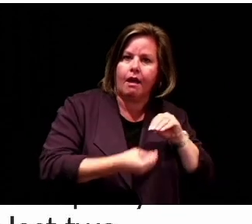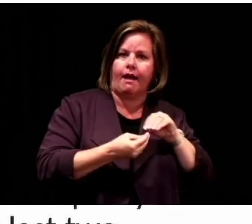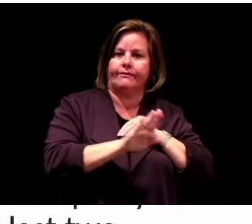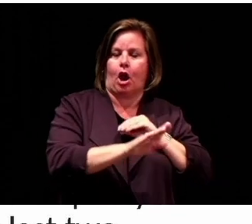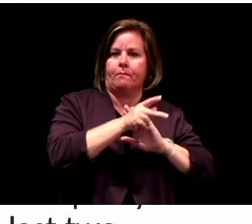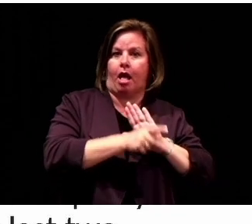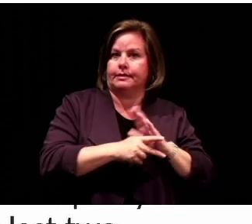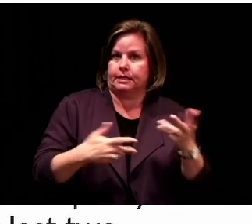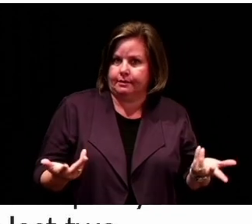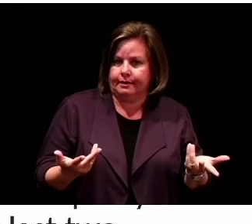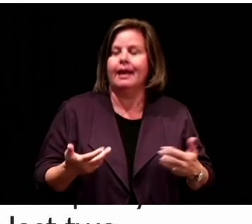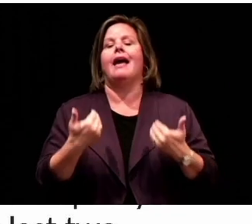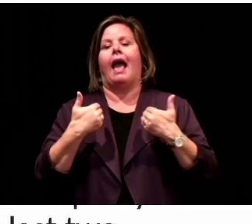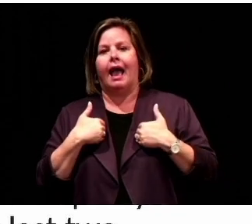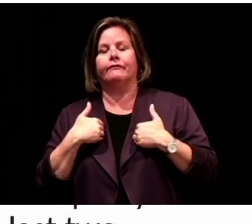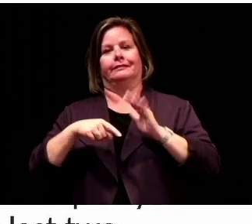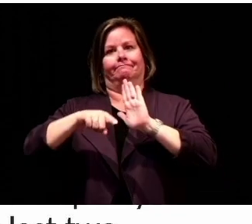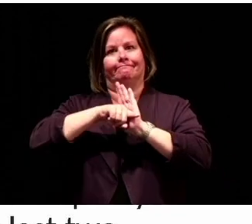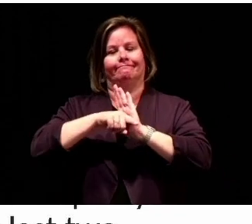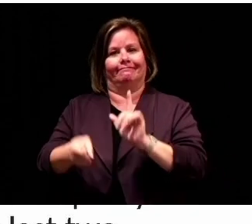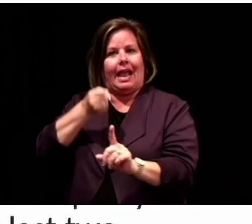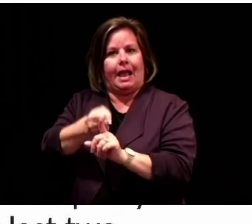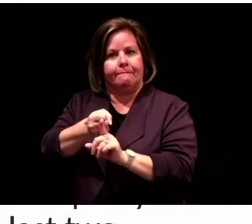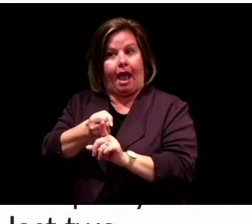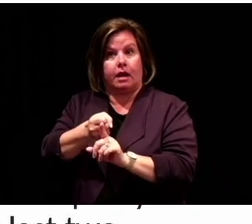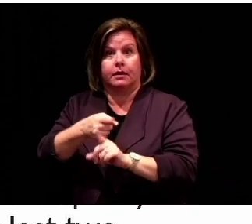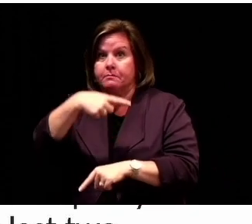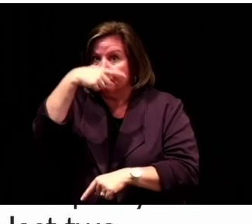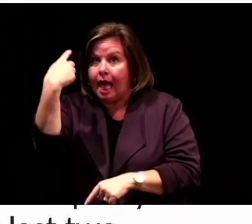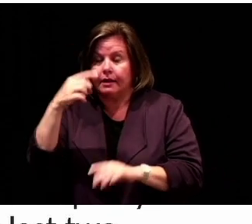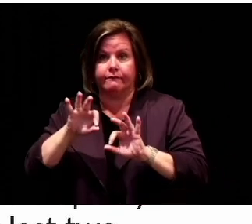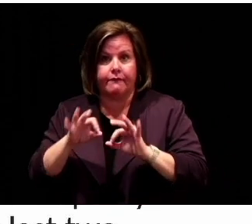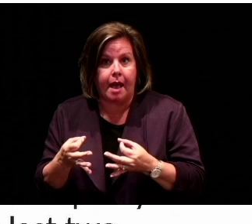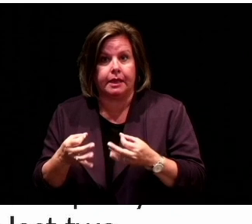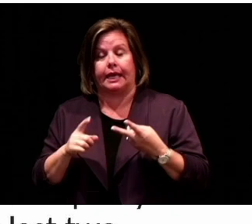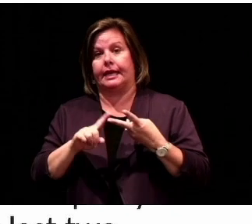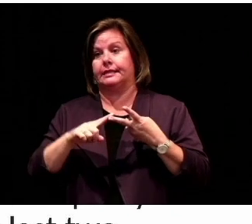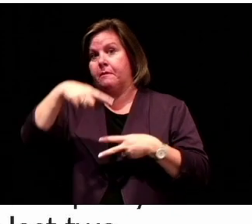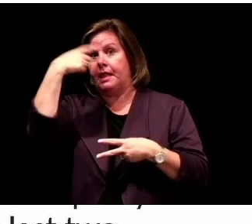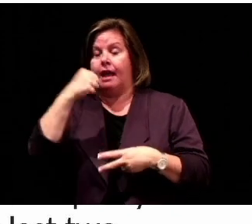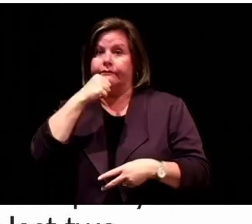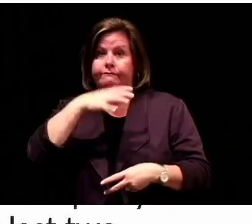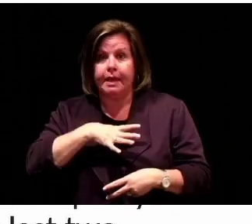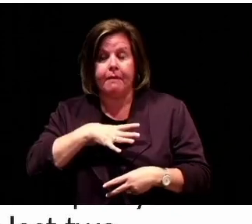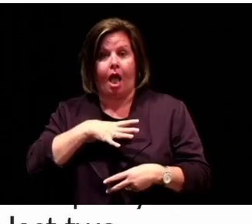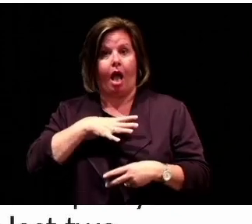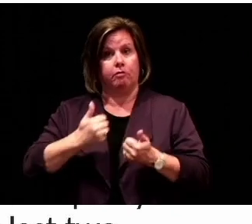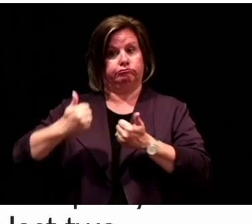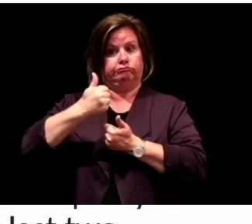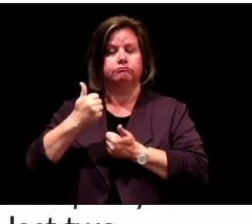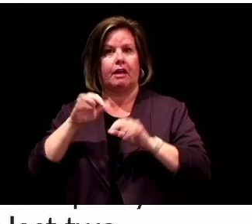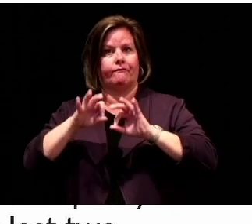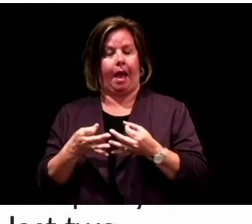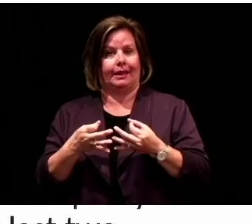1960s, over the last 2 decades, unfortunately, the city has seen a decline in black households by almost 13%. So